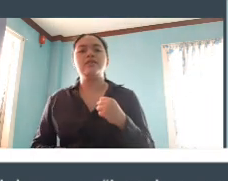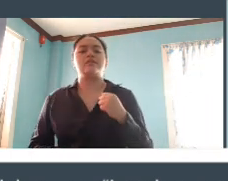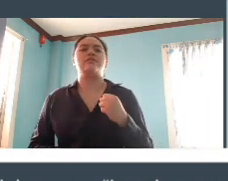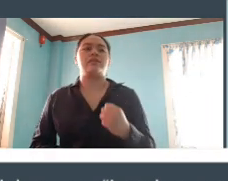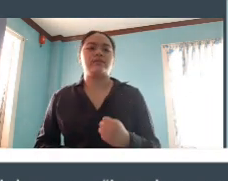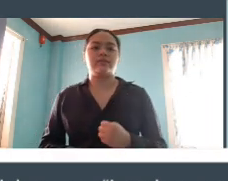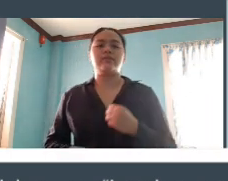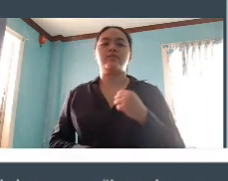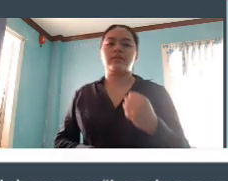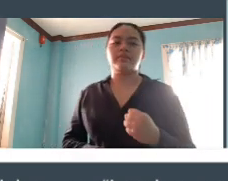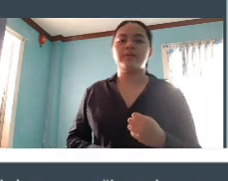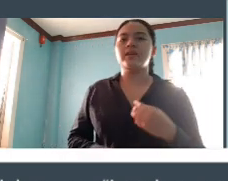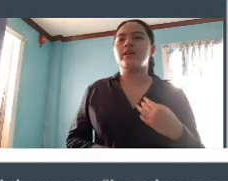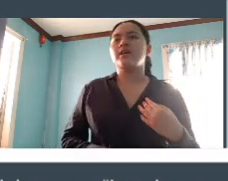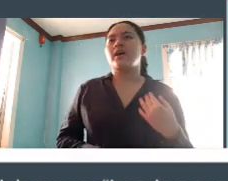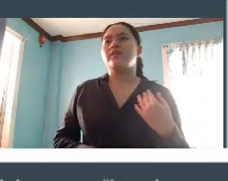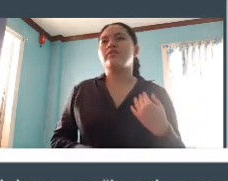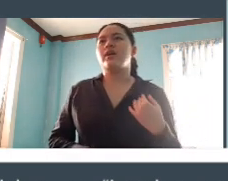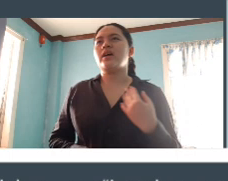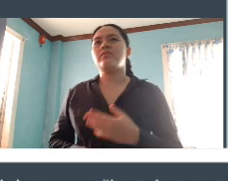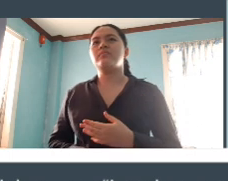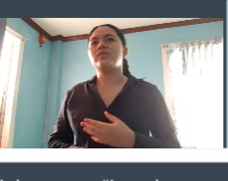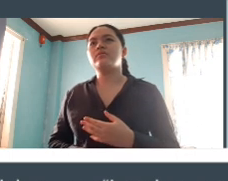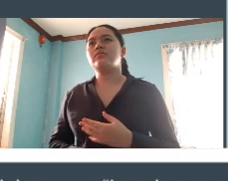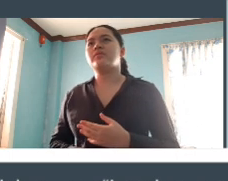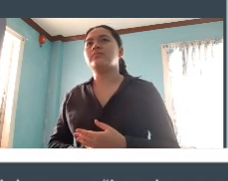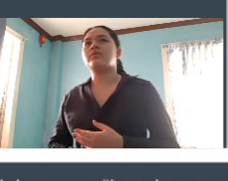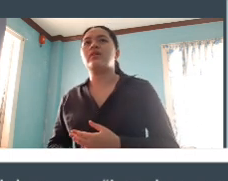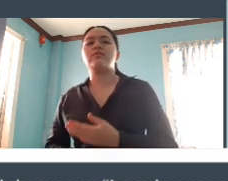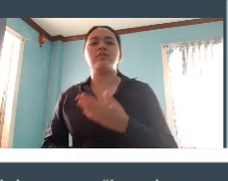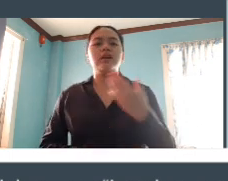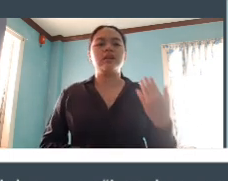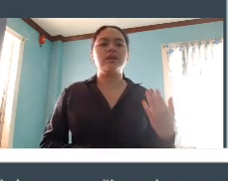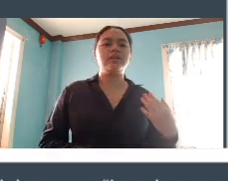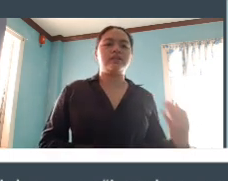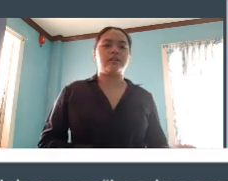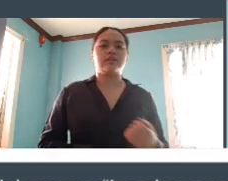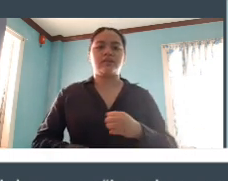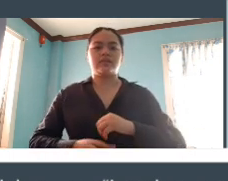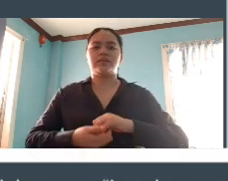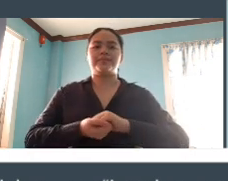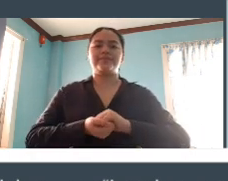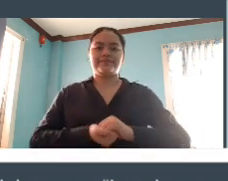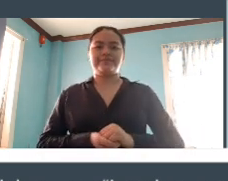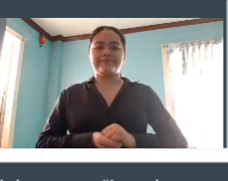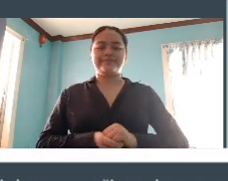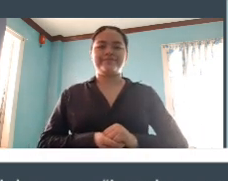being destructive by either animals from under any